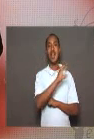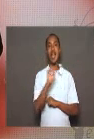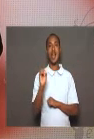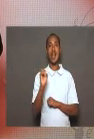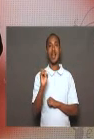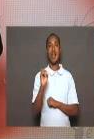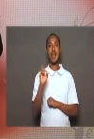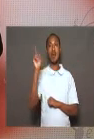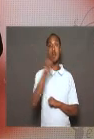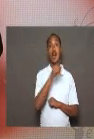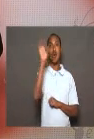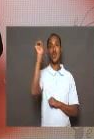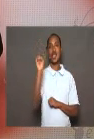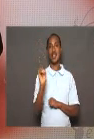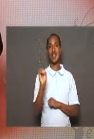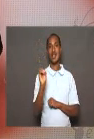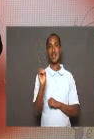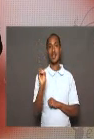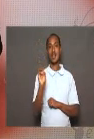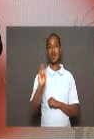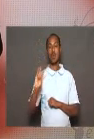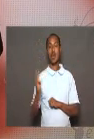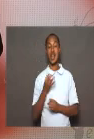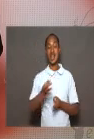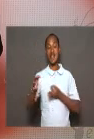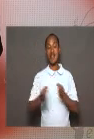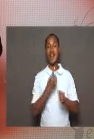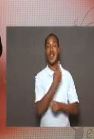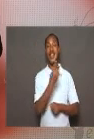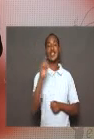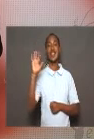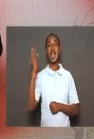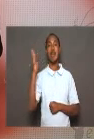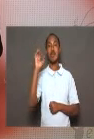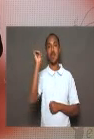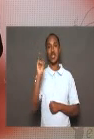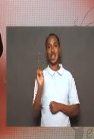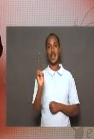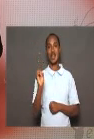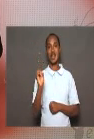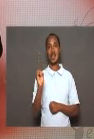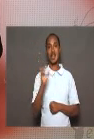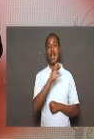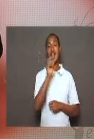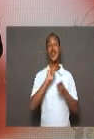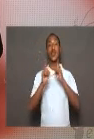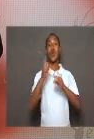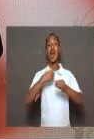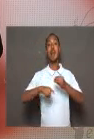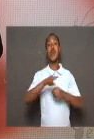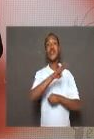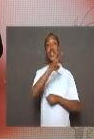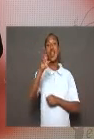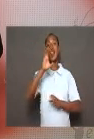and peroxides. We will define each type of oxide and talk about